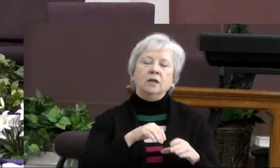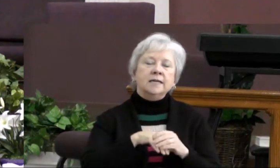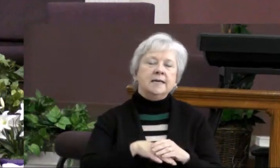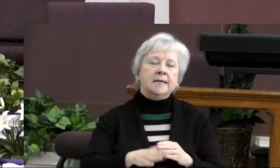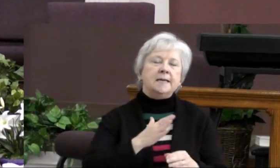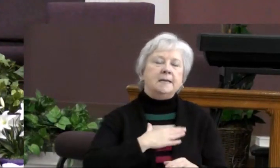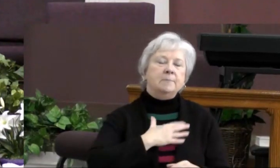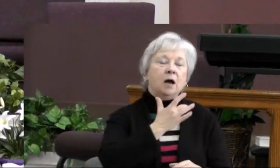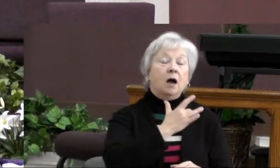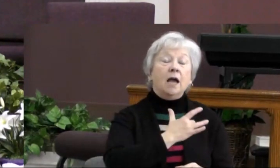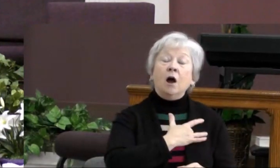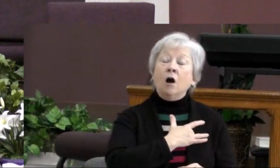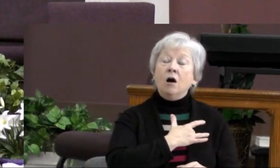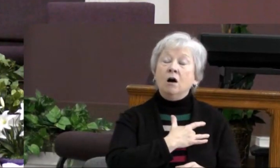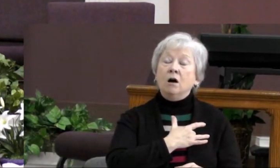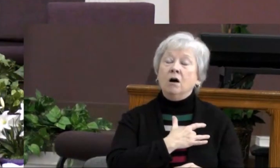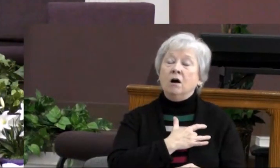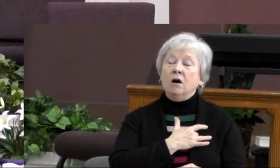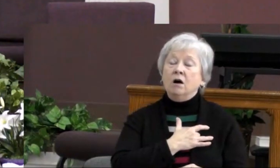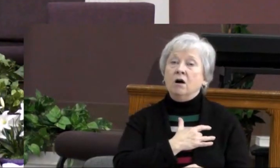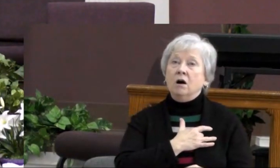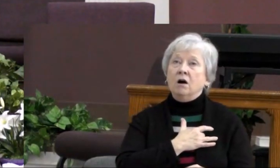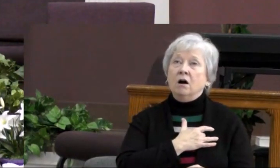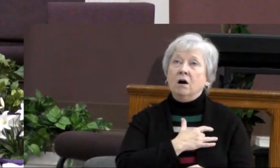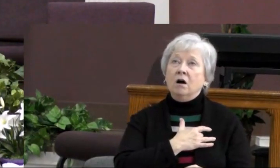heart, in my